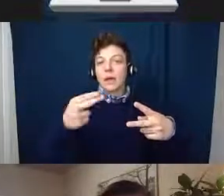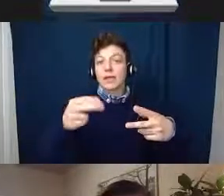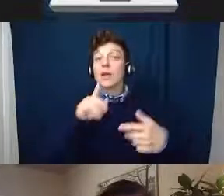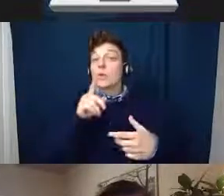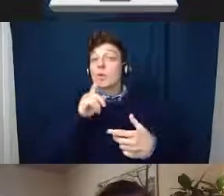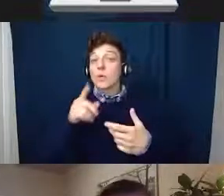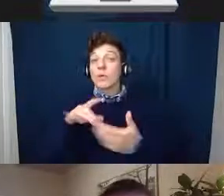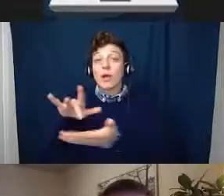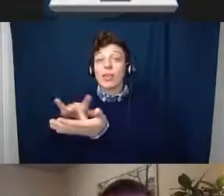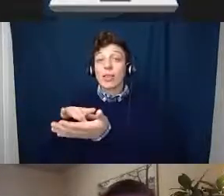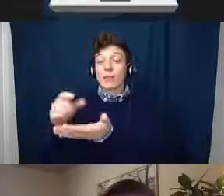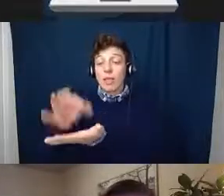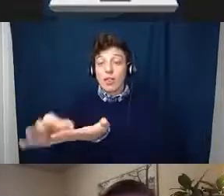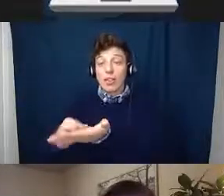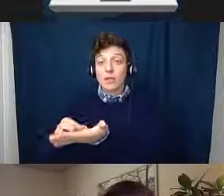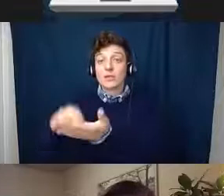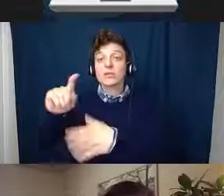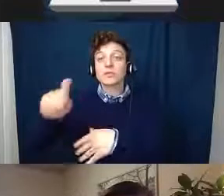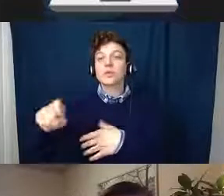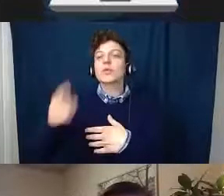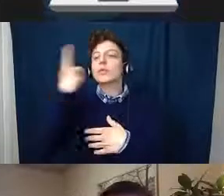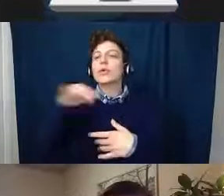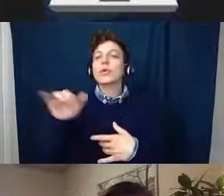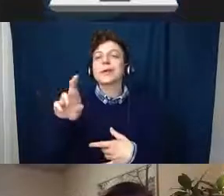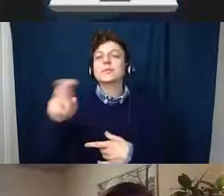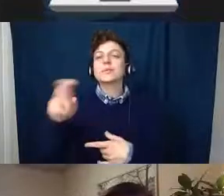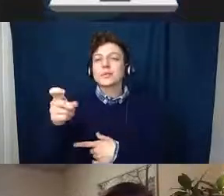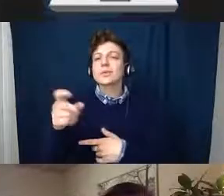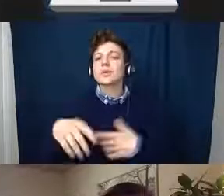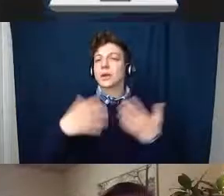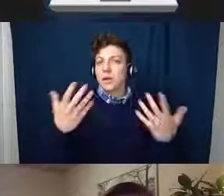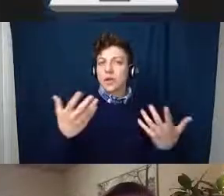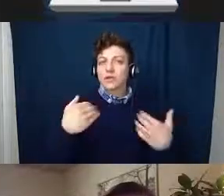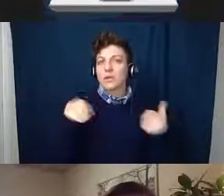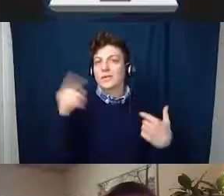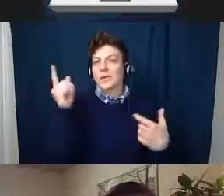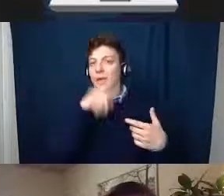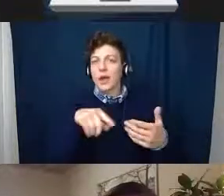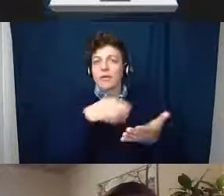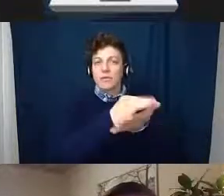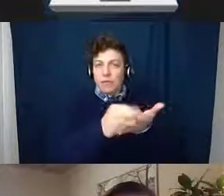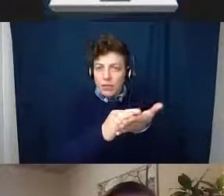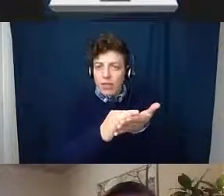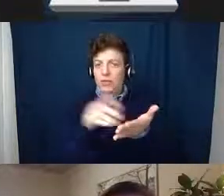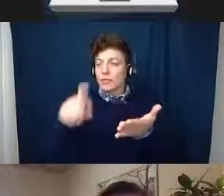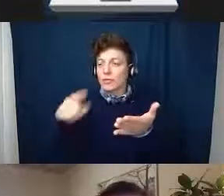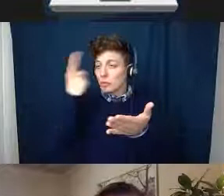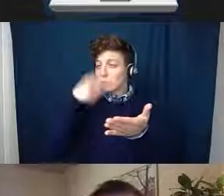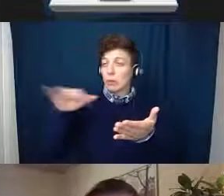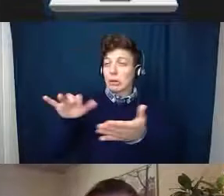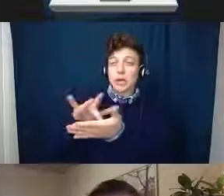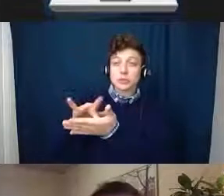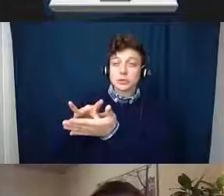prescription opioids like oxycodone or Percocet. So they're counterfeit pills made to look like prescription pills, but those can